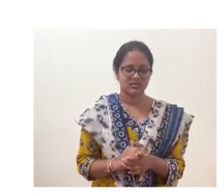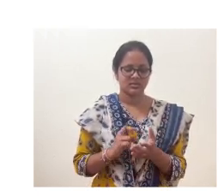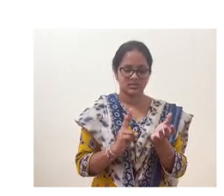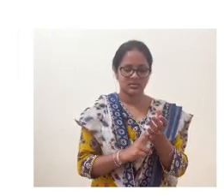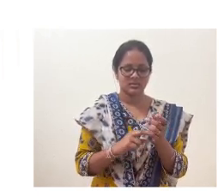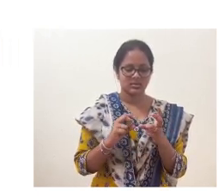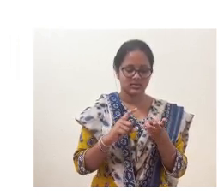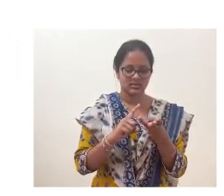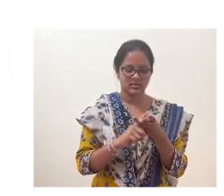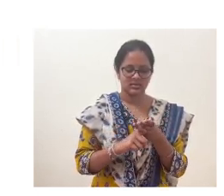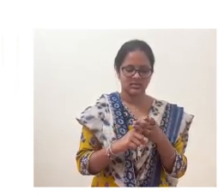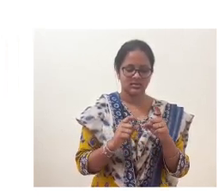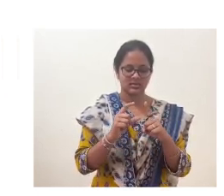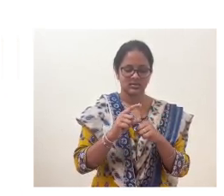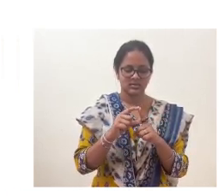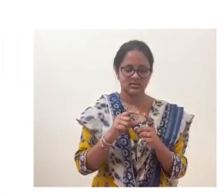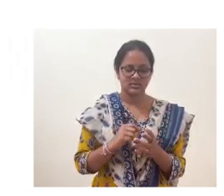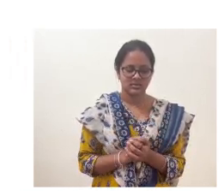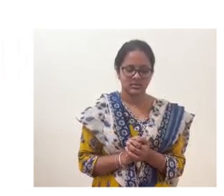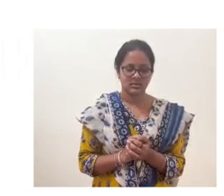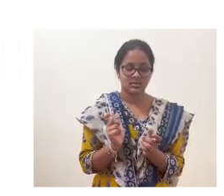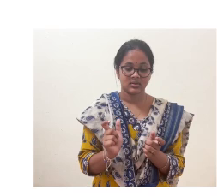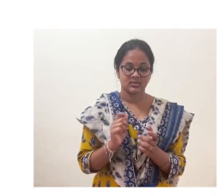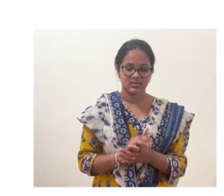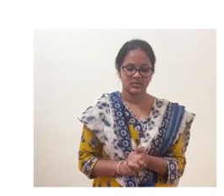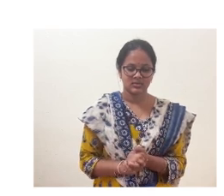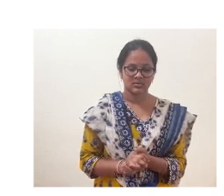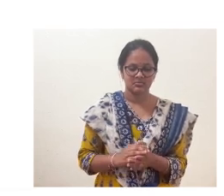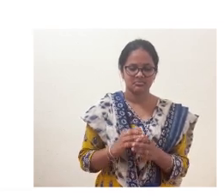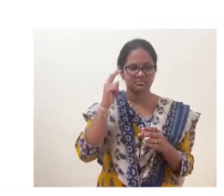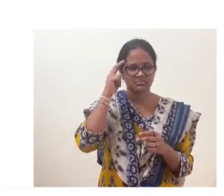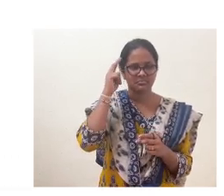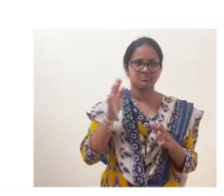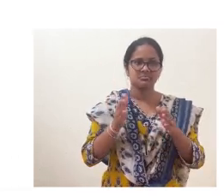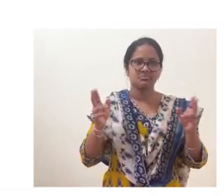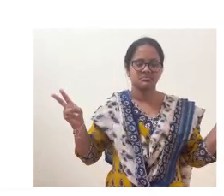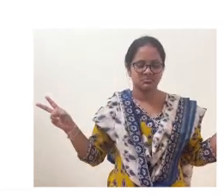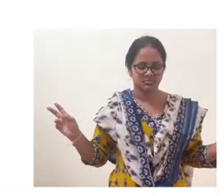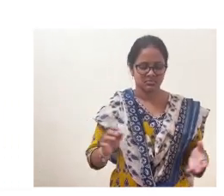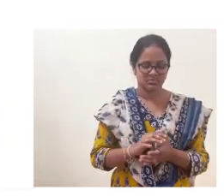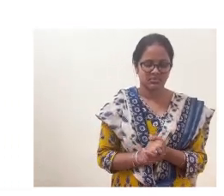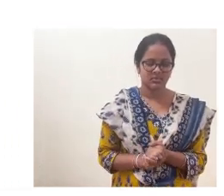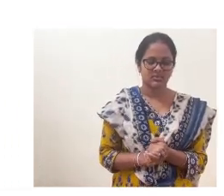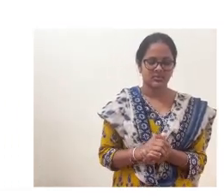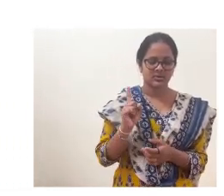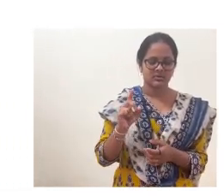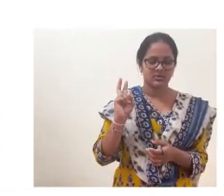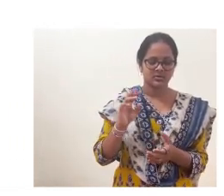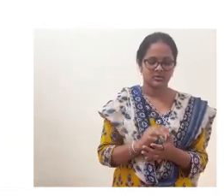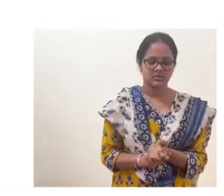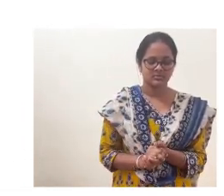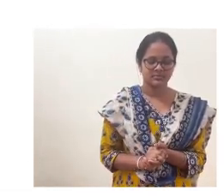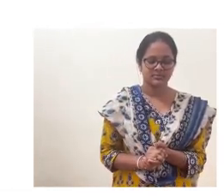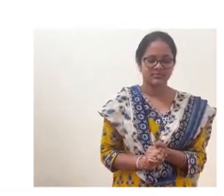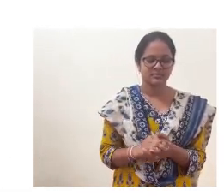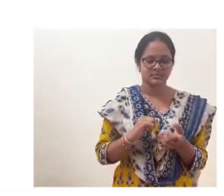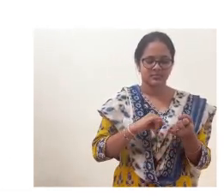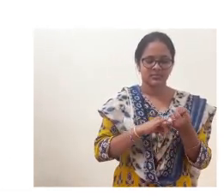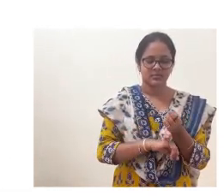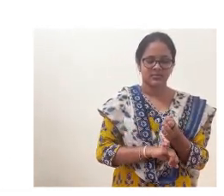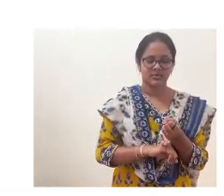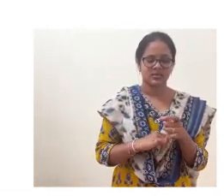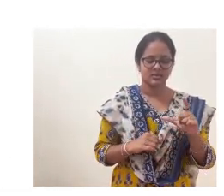multiple sclerosis, nerves stop working properly. Parkinson's disease, shaking, stiffness, and